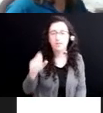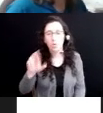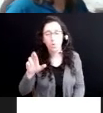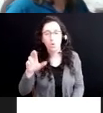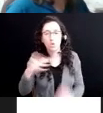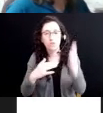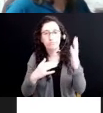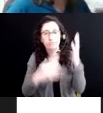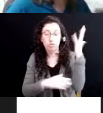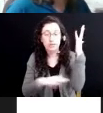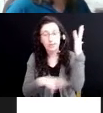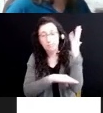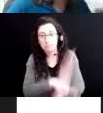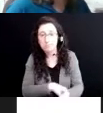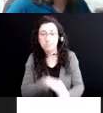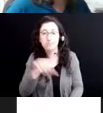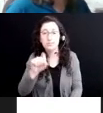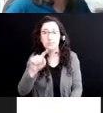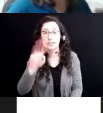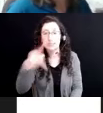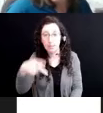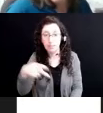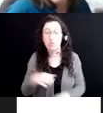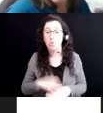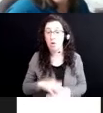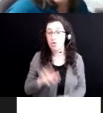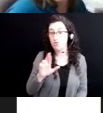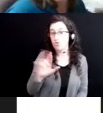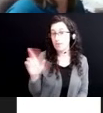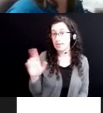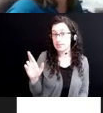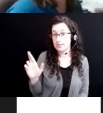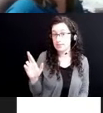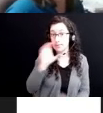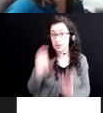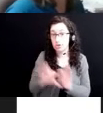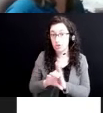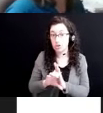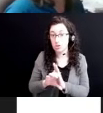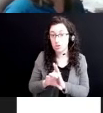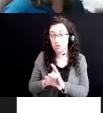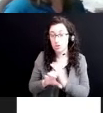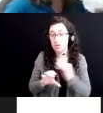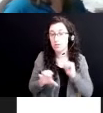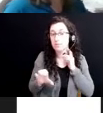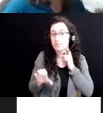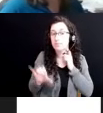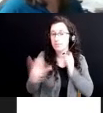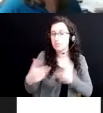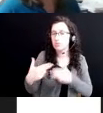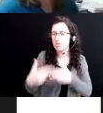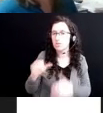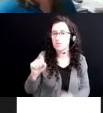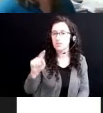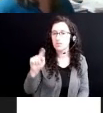The picture on the right actually is of a stub. It was a created